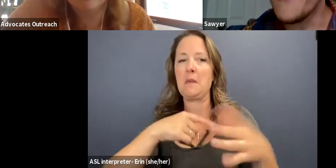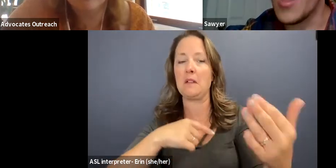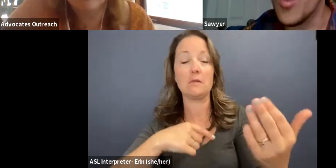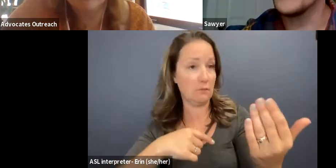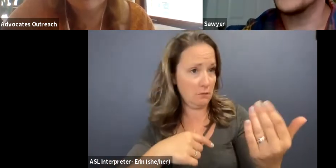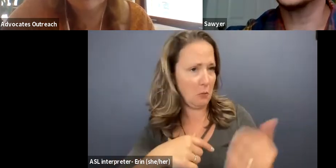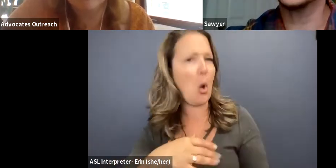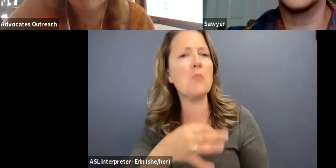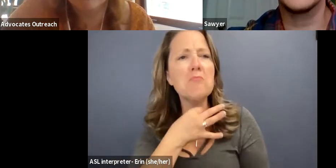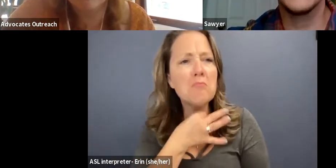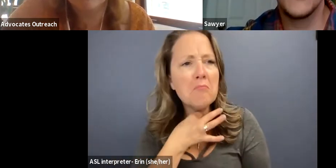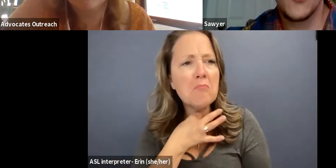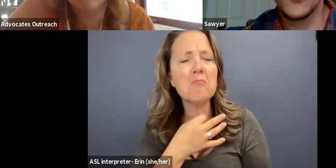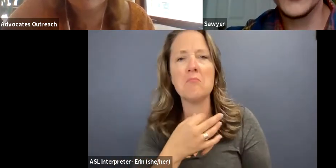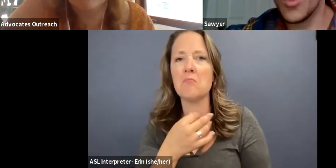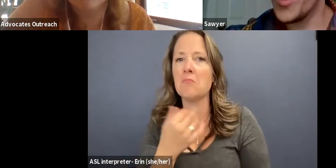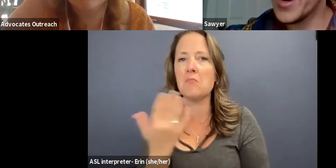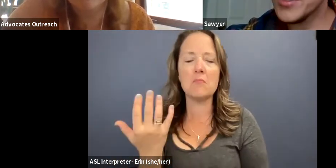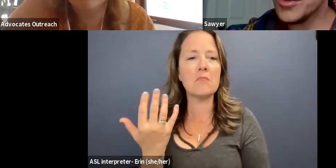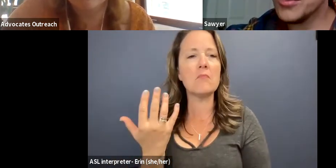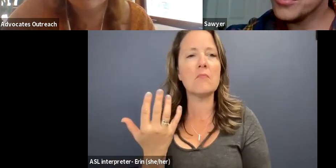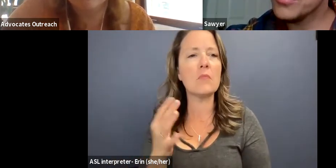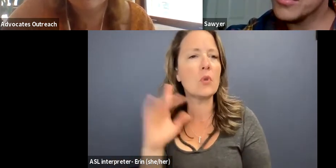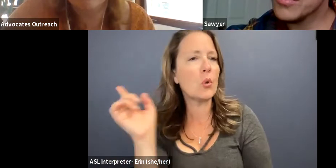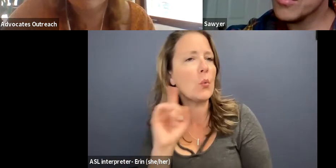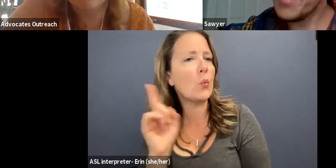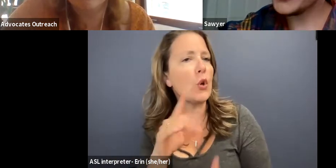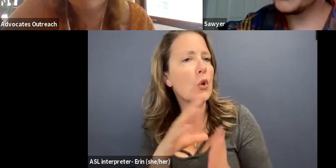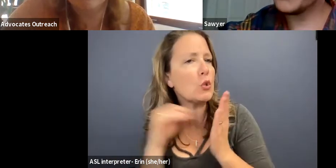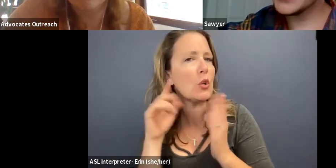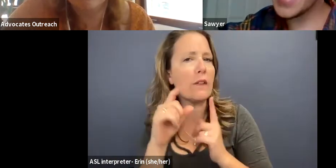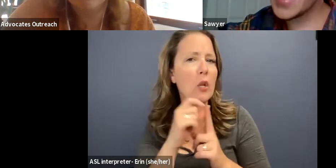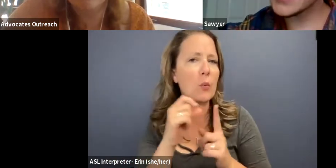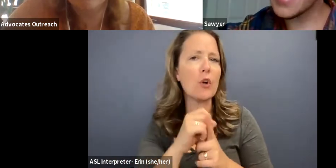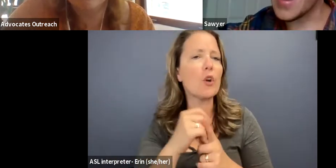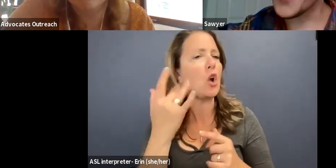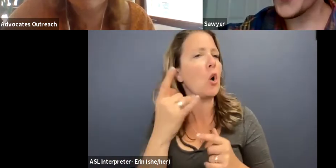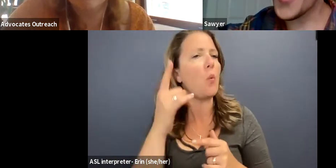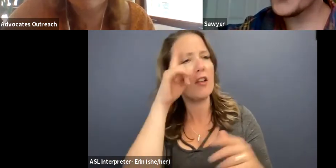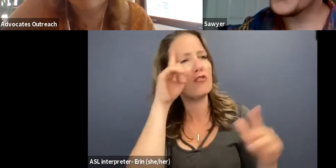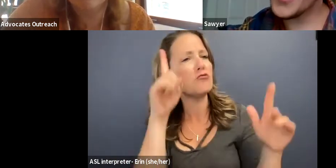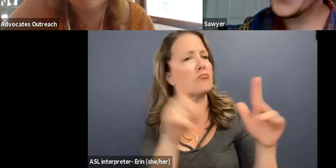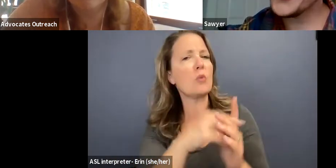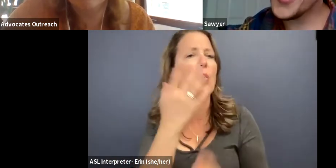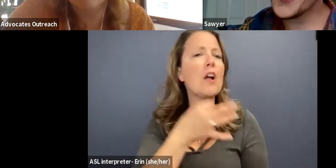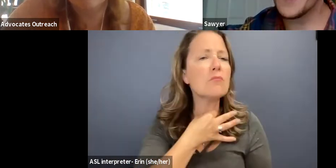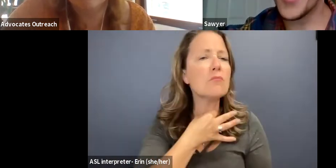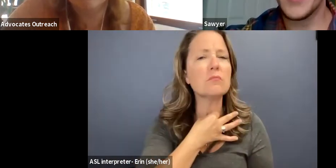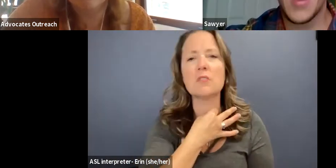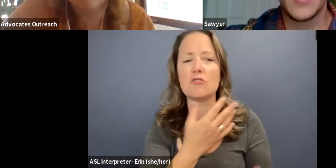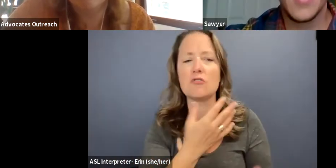this Berenstain Bears book that was like, some of you might be familiar with those books. It was like,